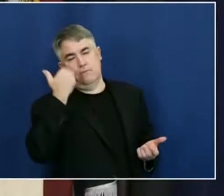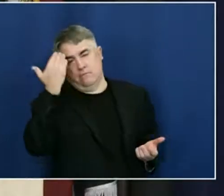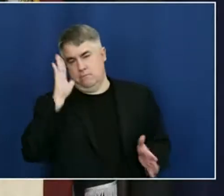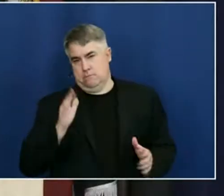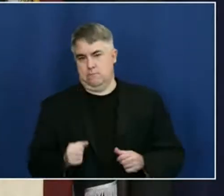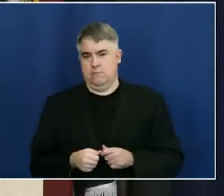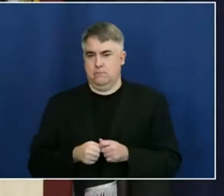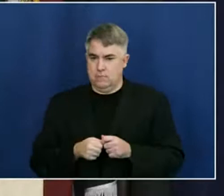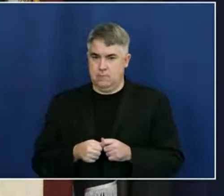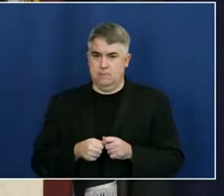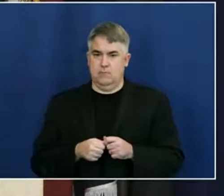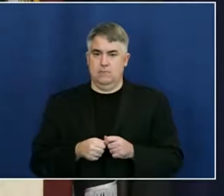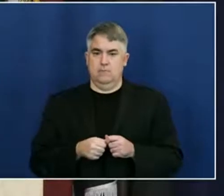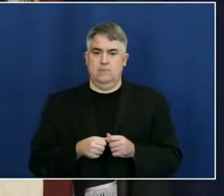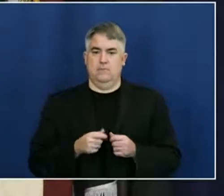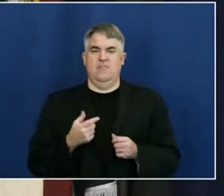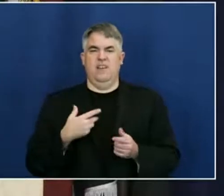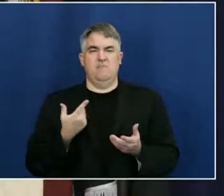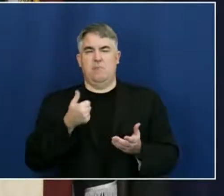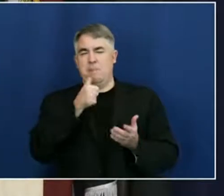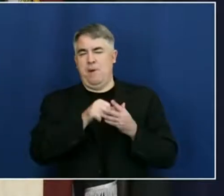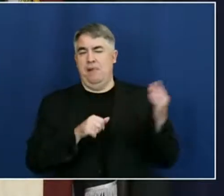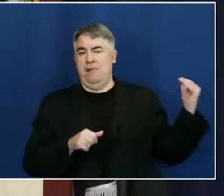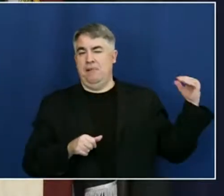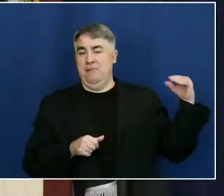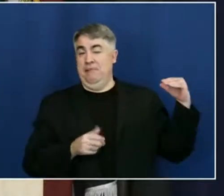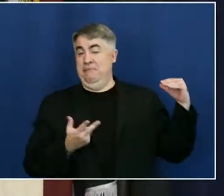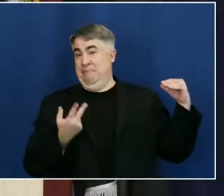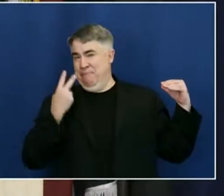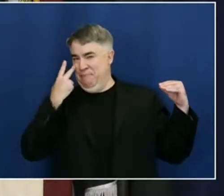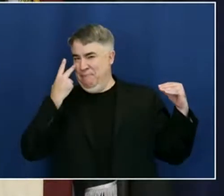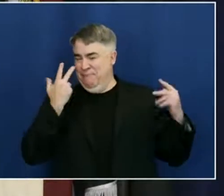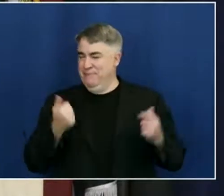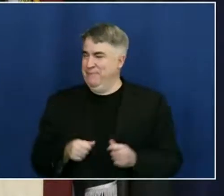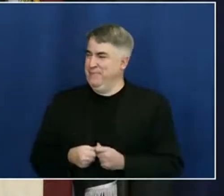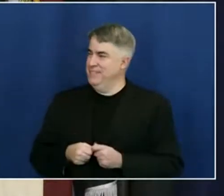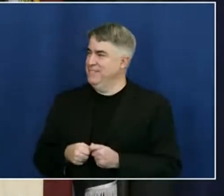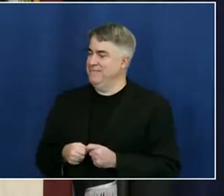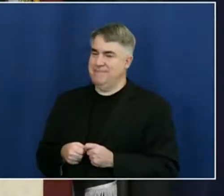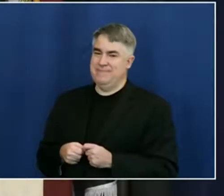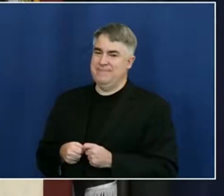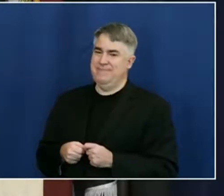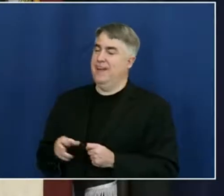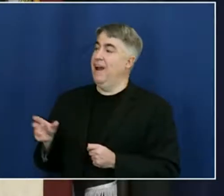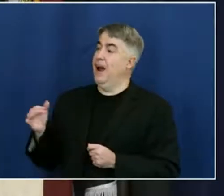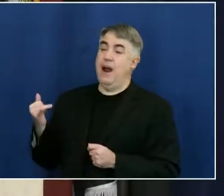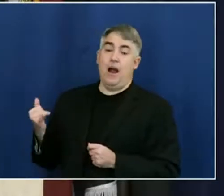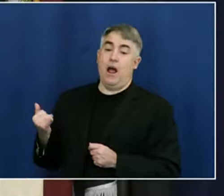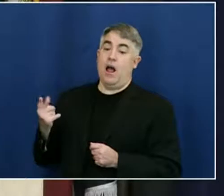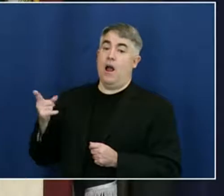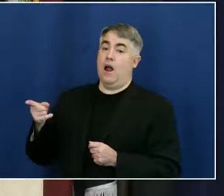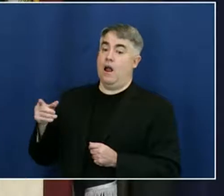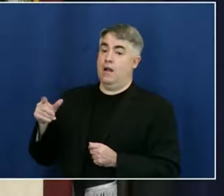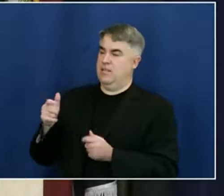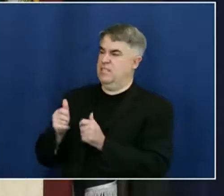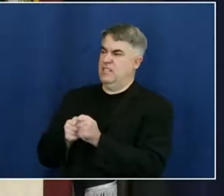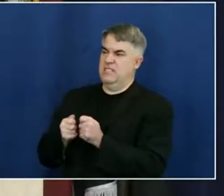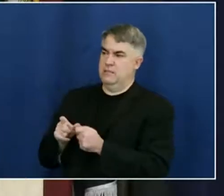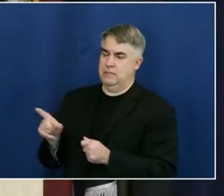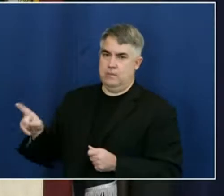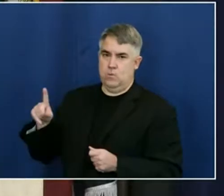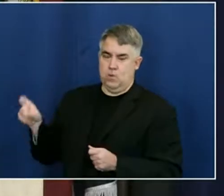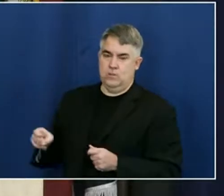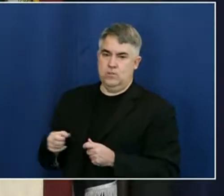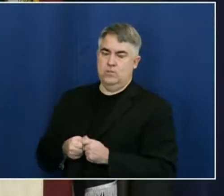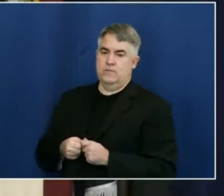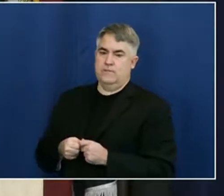mail, probably. Next question. First text question is from Chris Genowine with Times of San Diego. He's